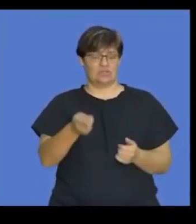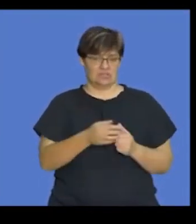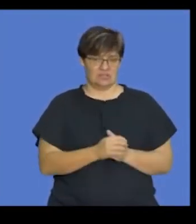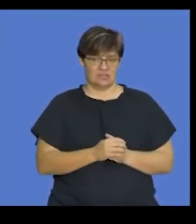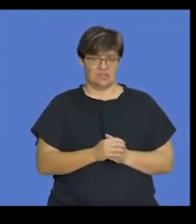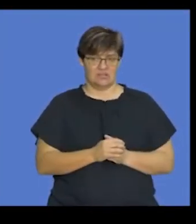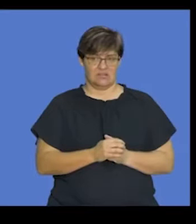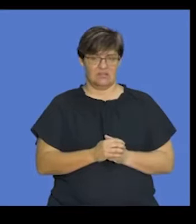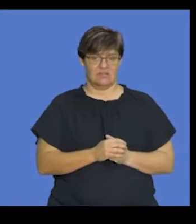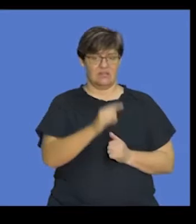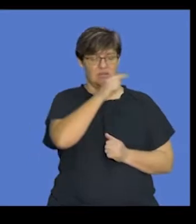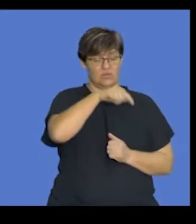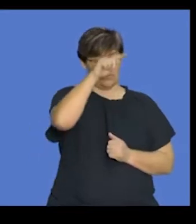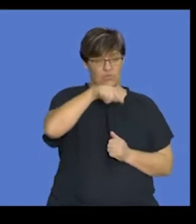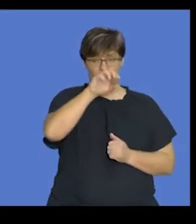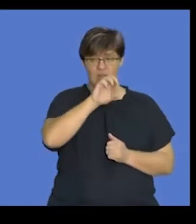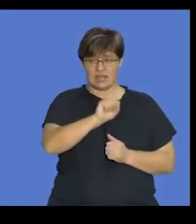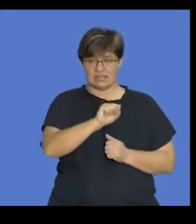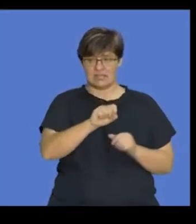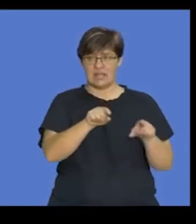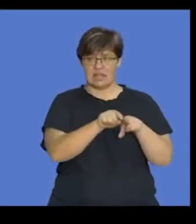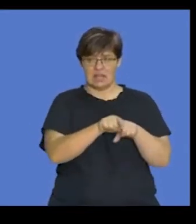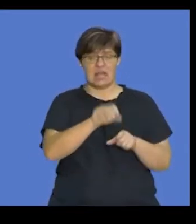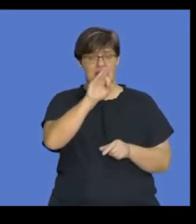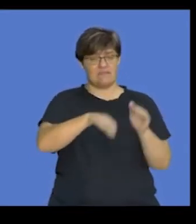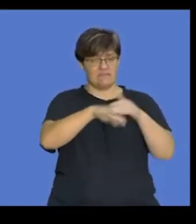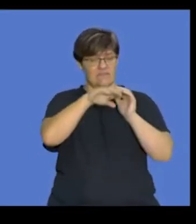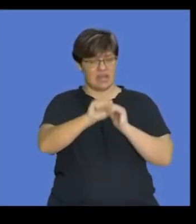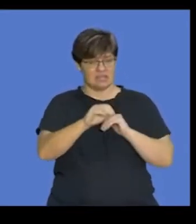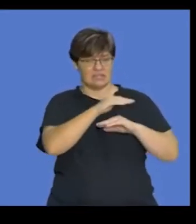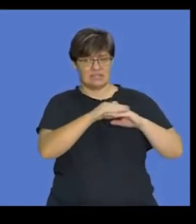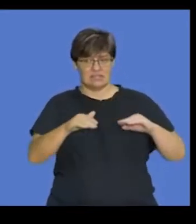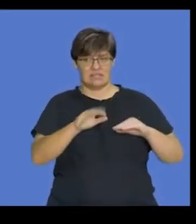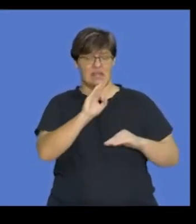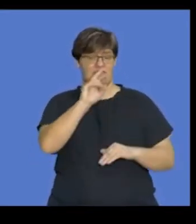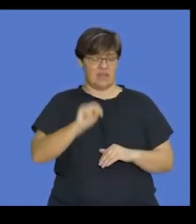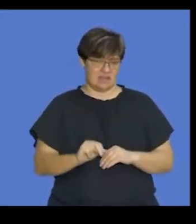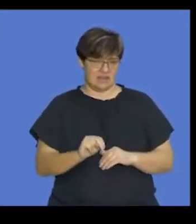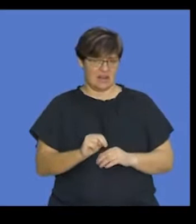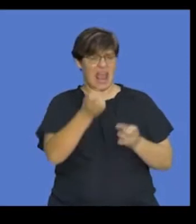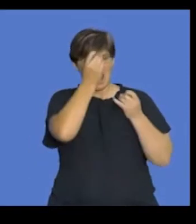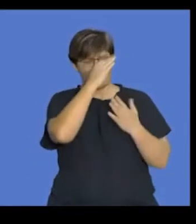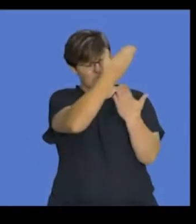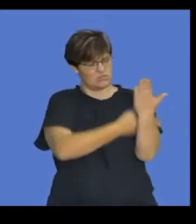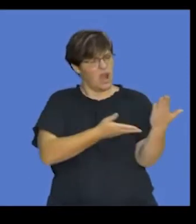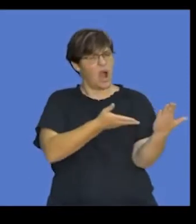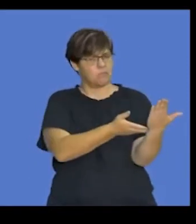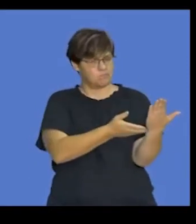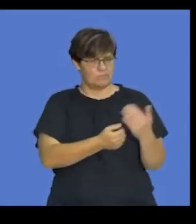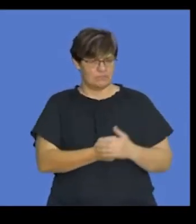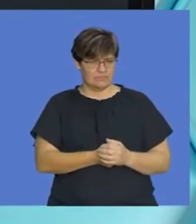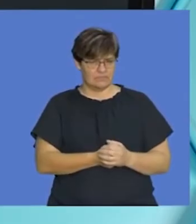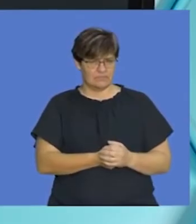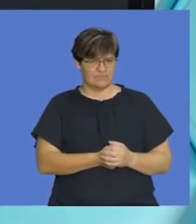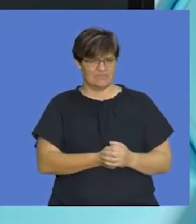That gives us this equation. You will be given that. That's on your information sheet. Often I sort